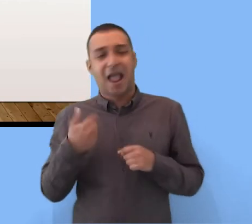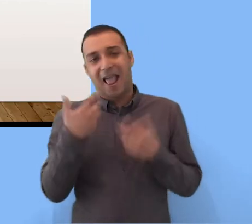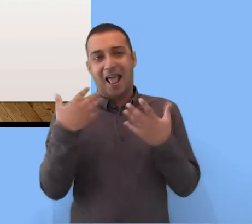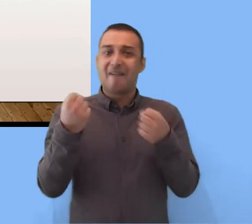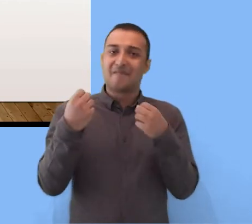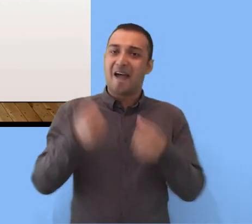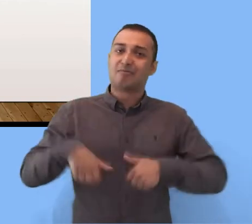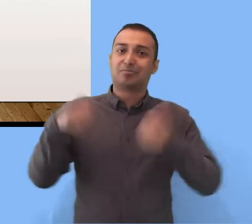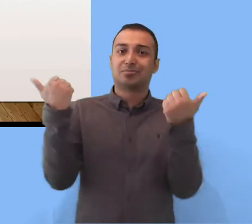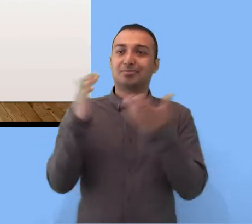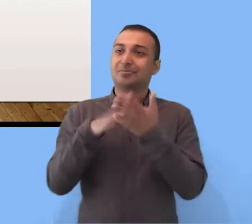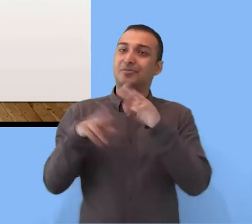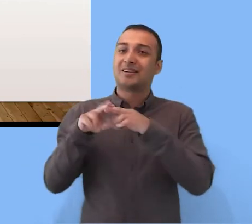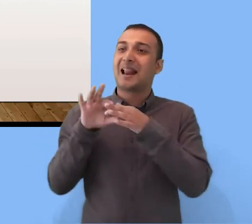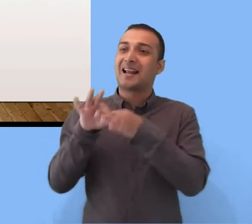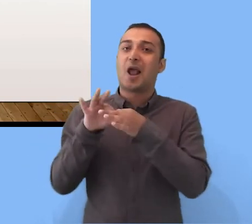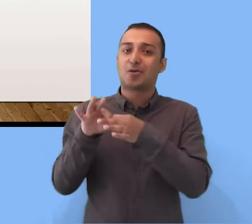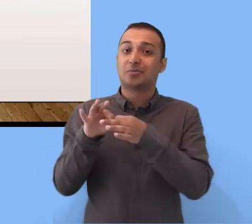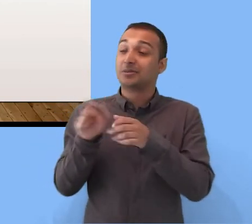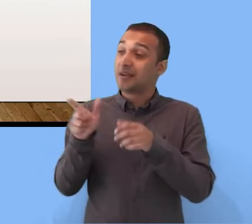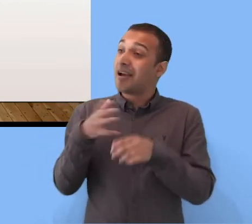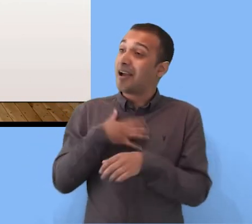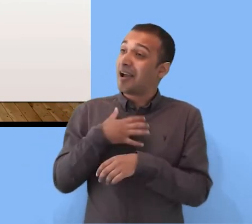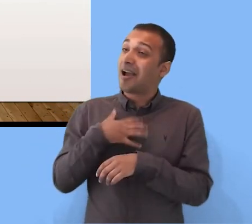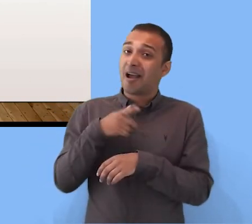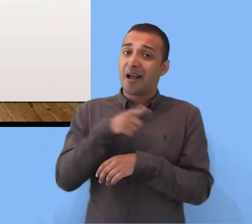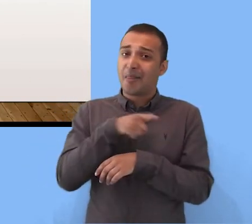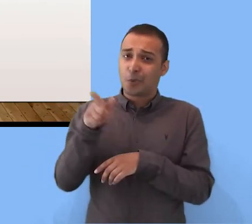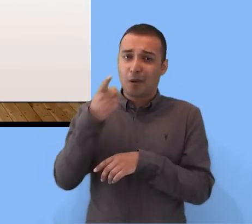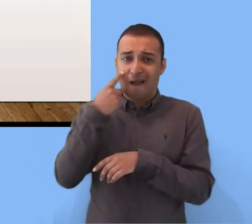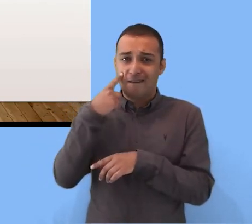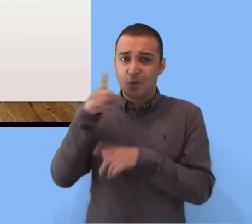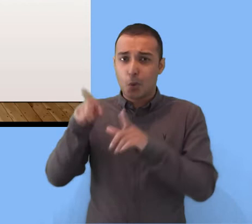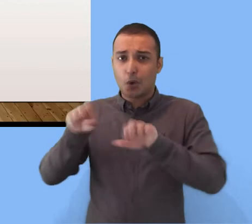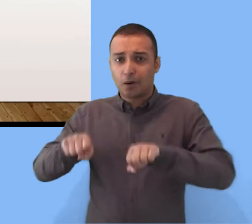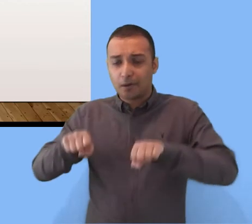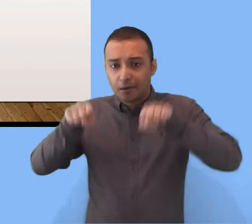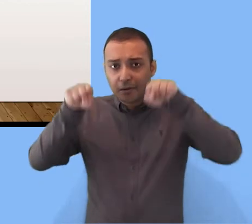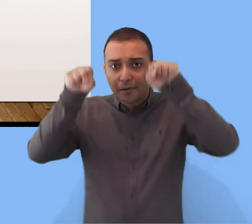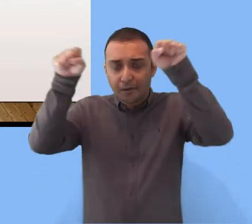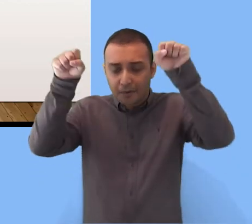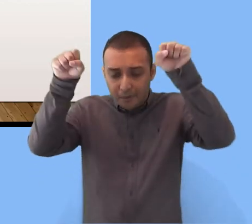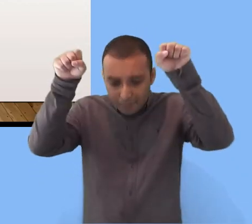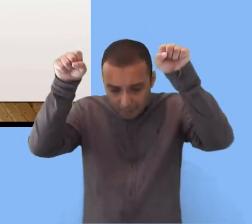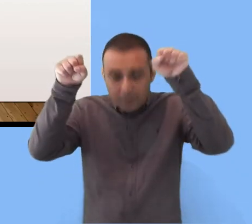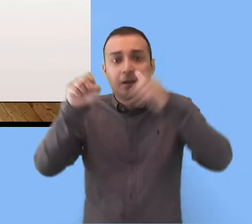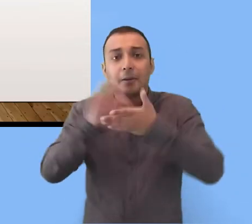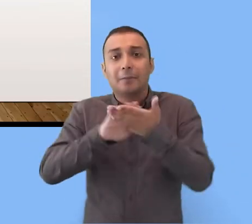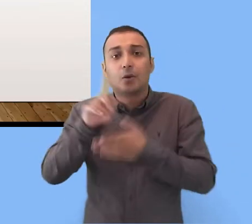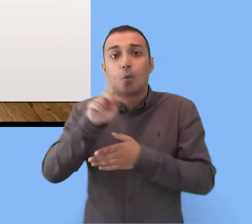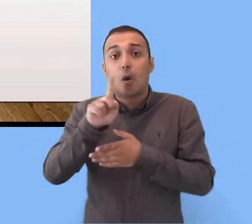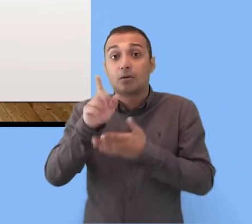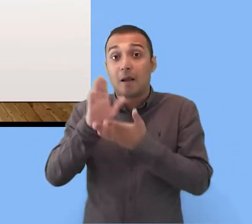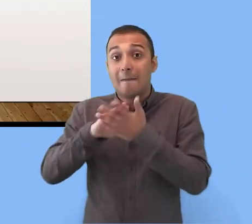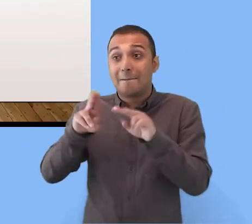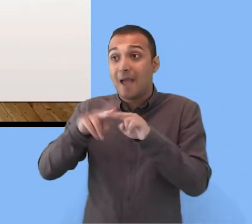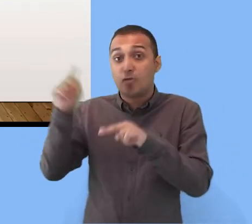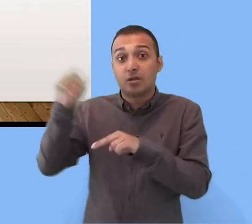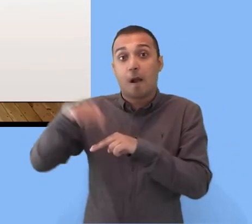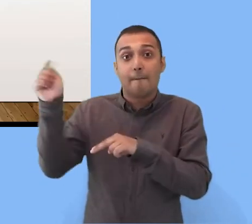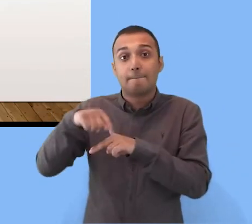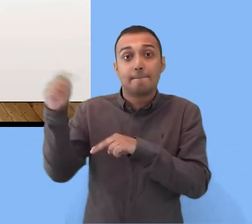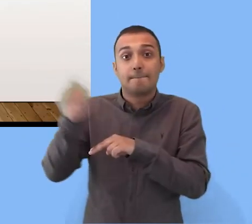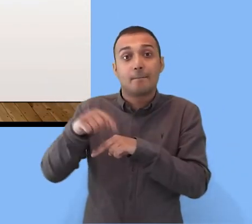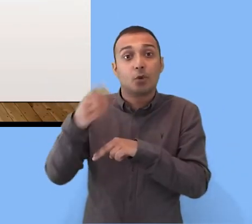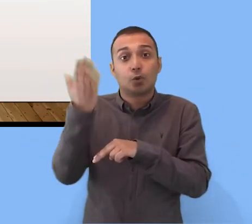engagement, but when you dig down, what they mean is they get a reasonable number of their parents into school. And we've just heard so eloquently from Jamel